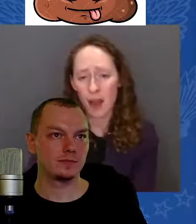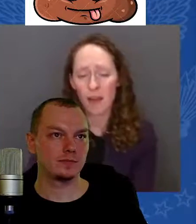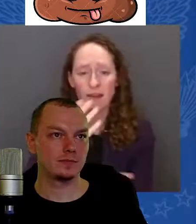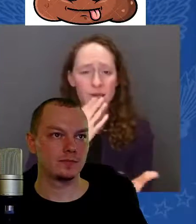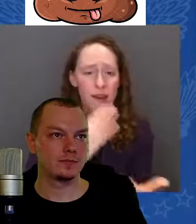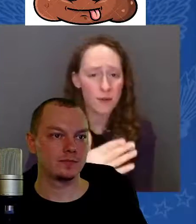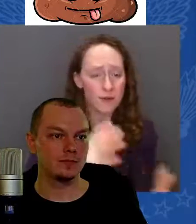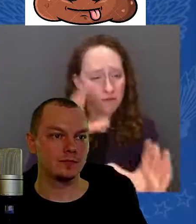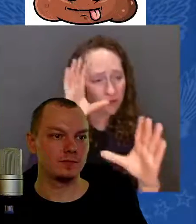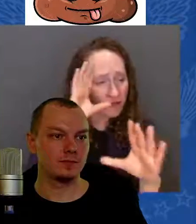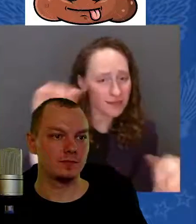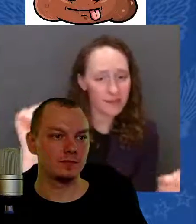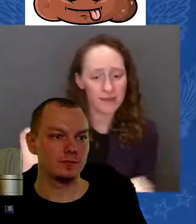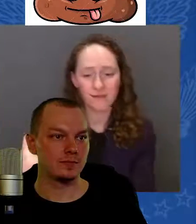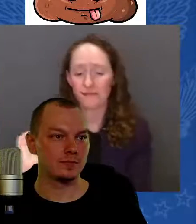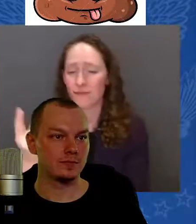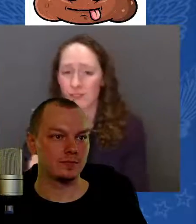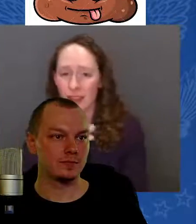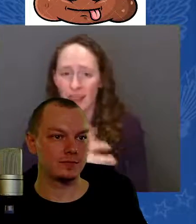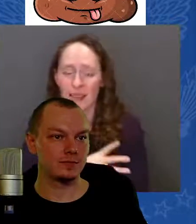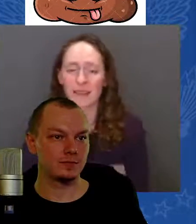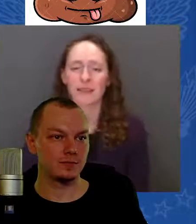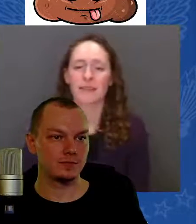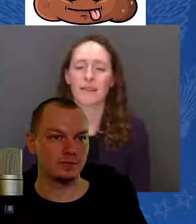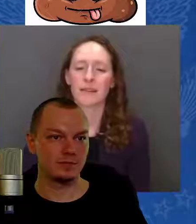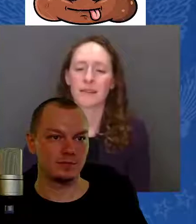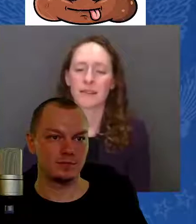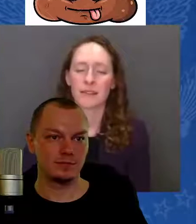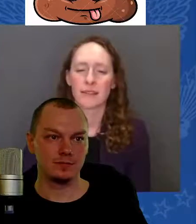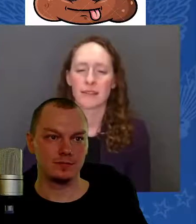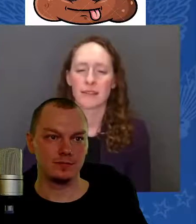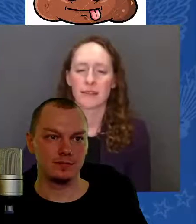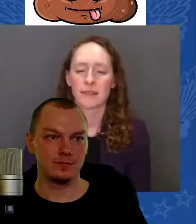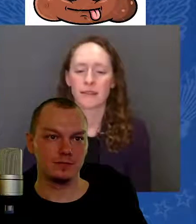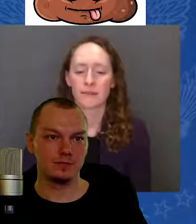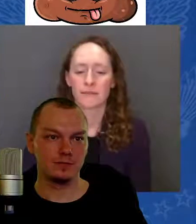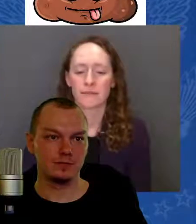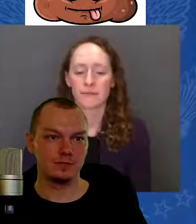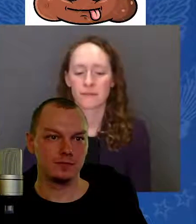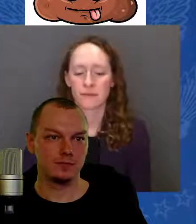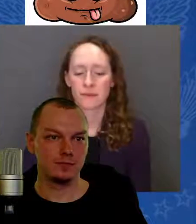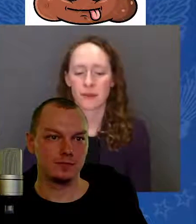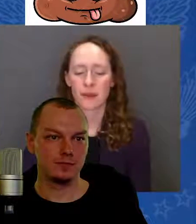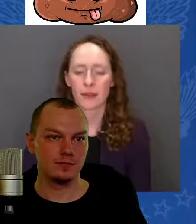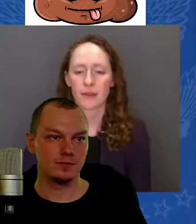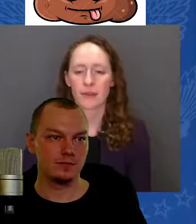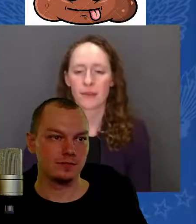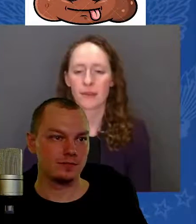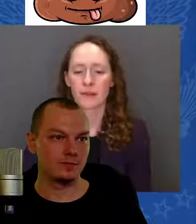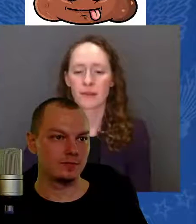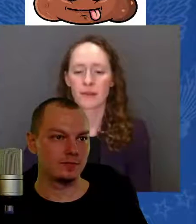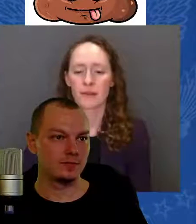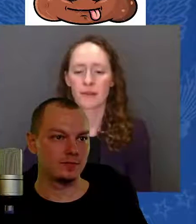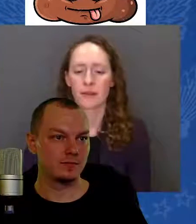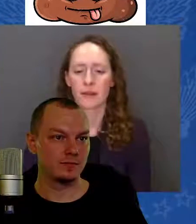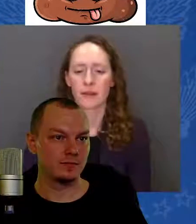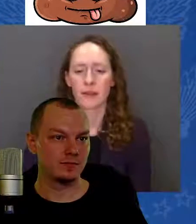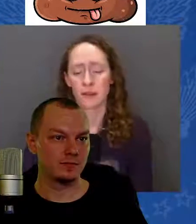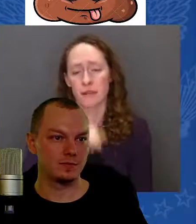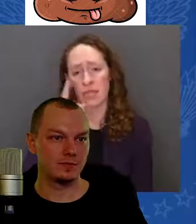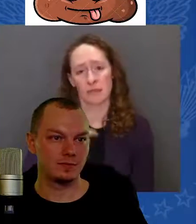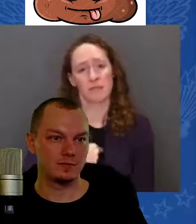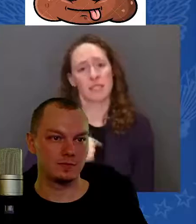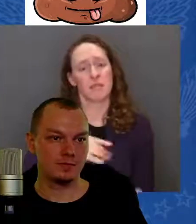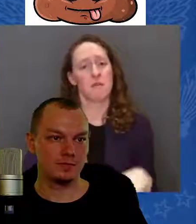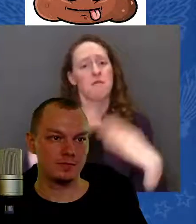assembled here that this is a statement of commitment on the part of our federal, state,